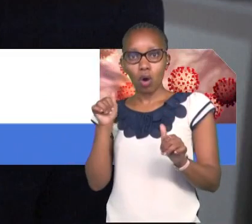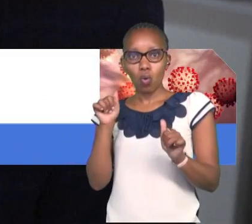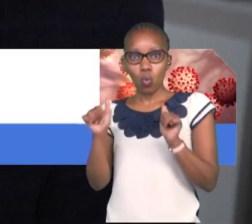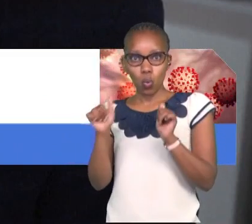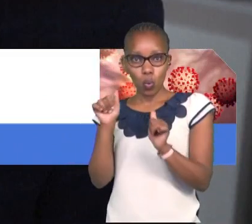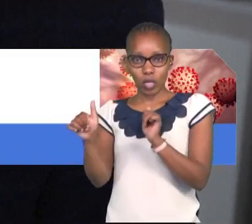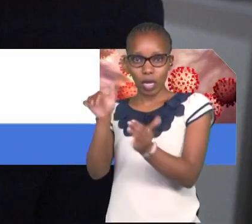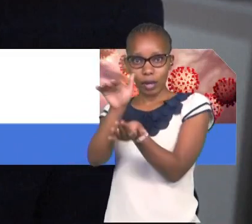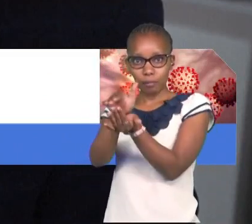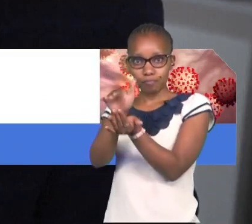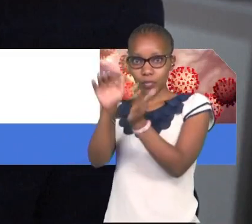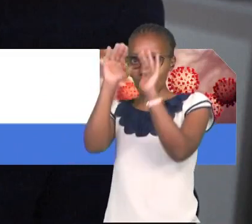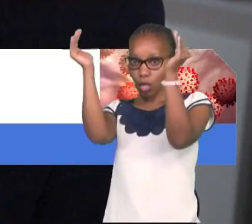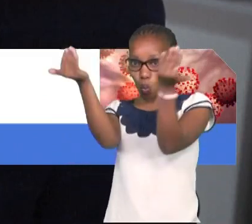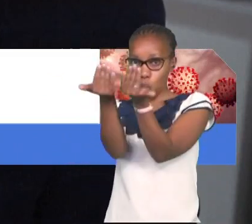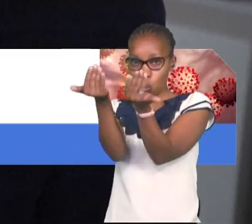World Heritage List.